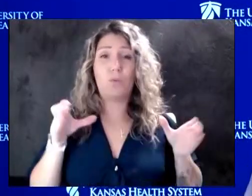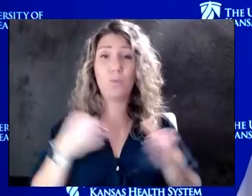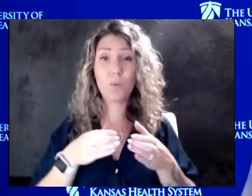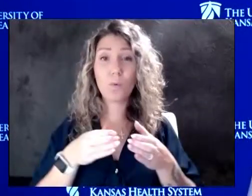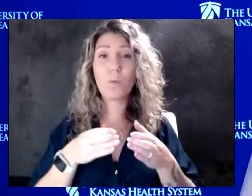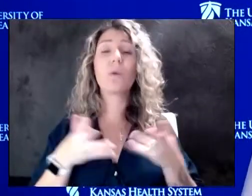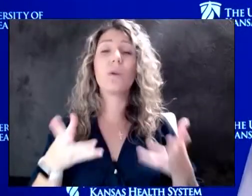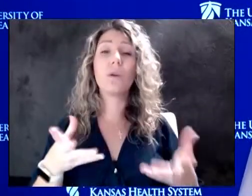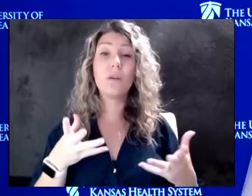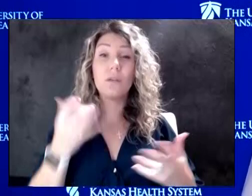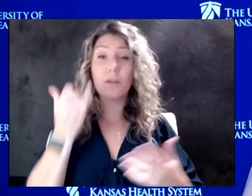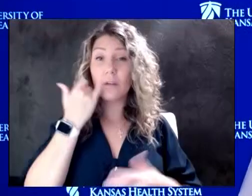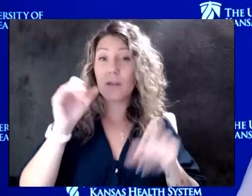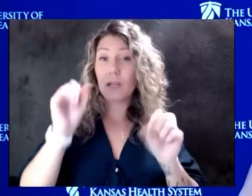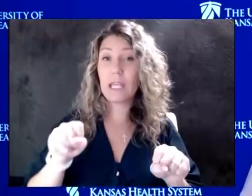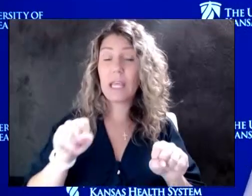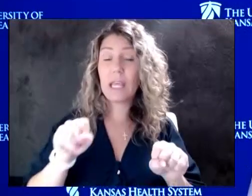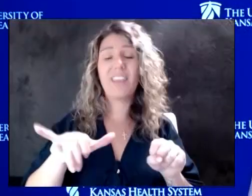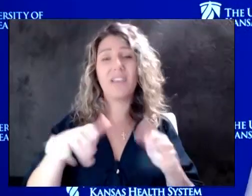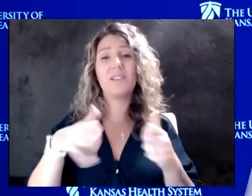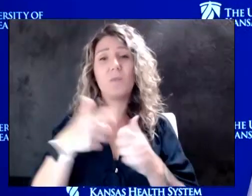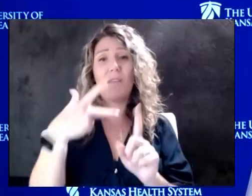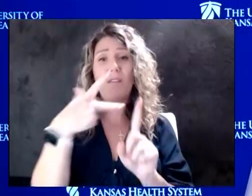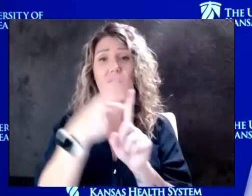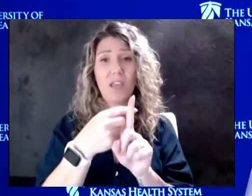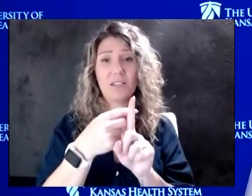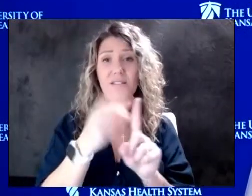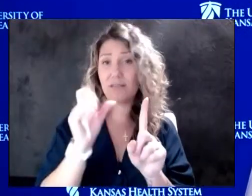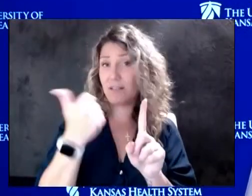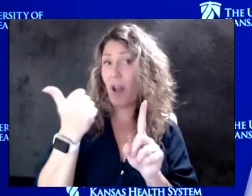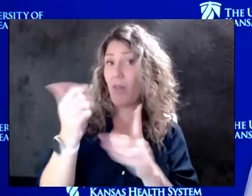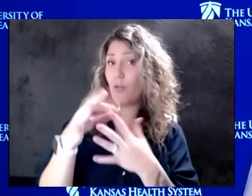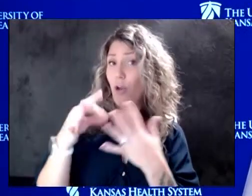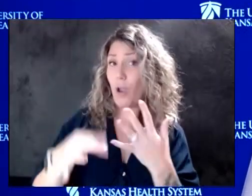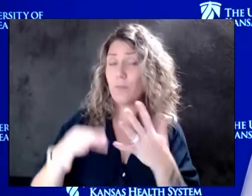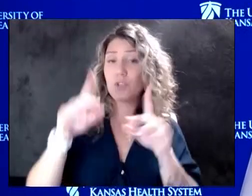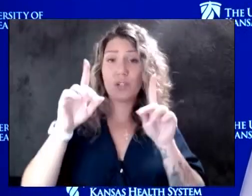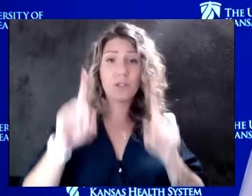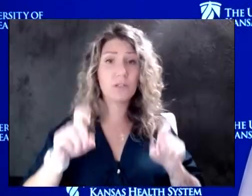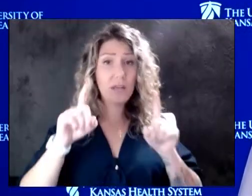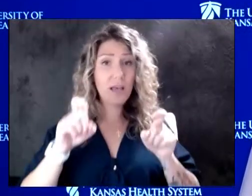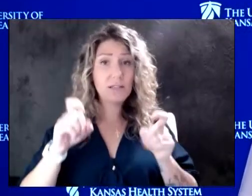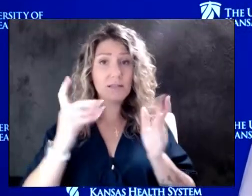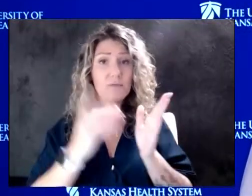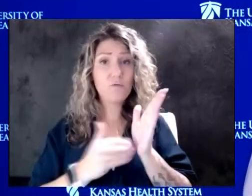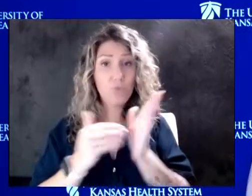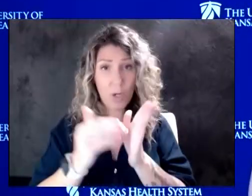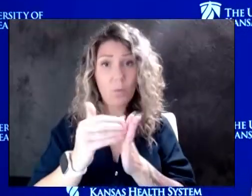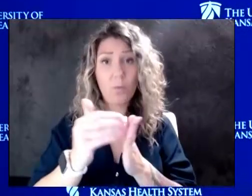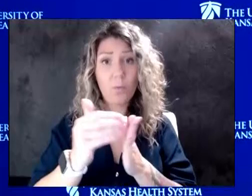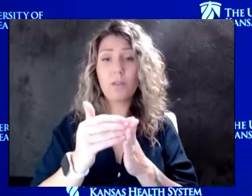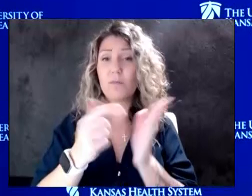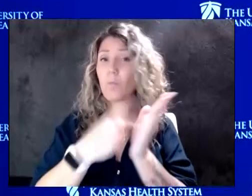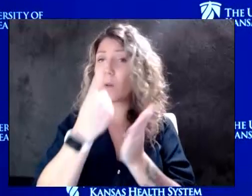with vaccination. That is another option, to test frequently, once a week, twice a